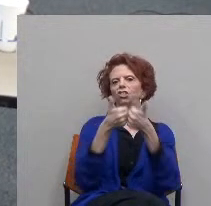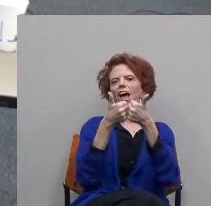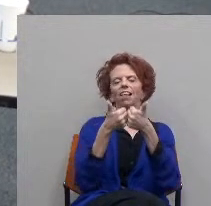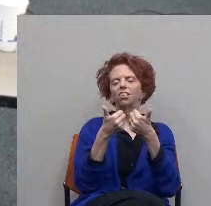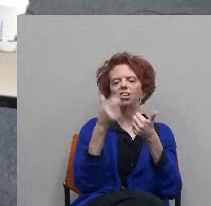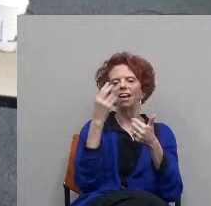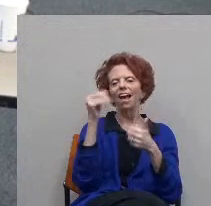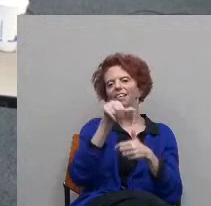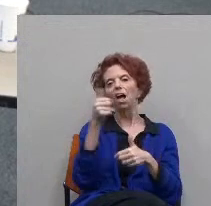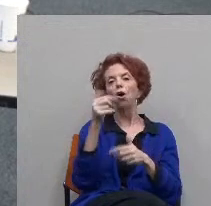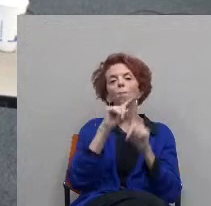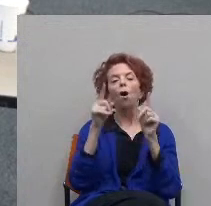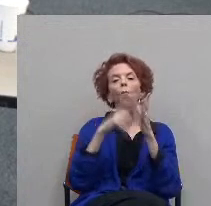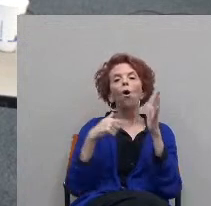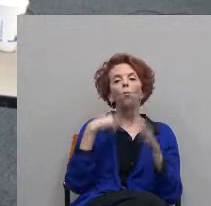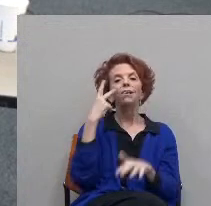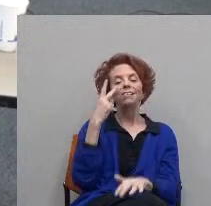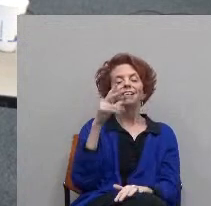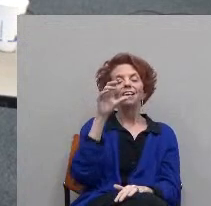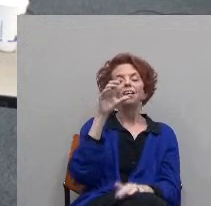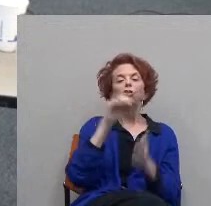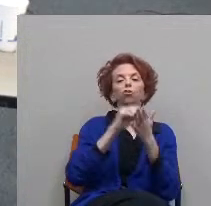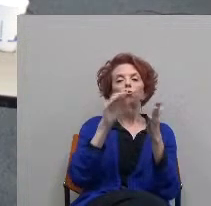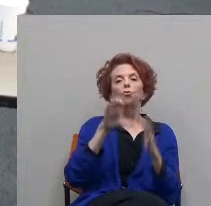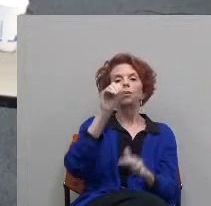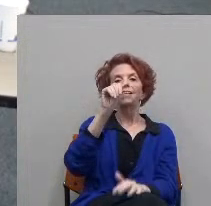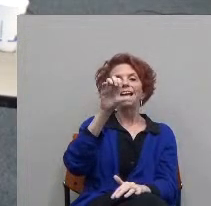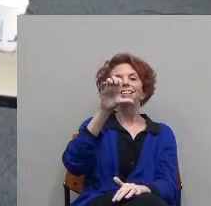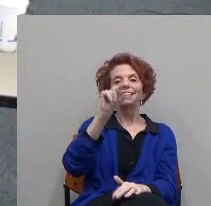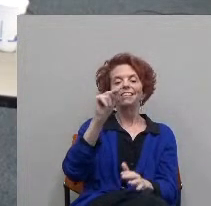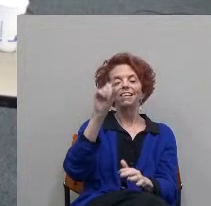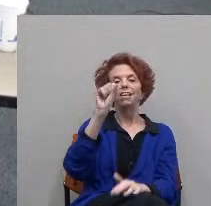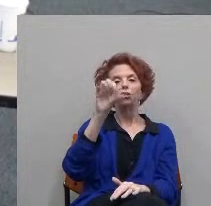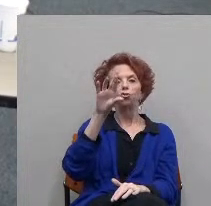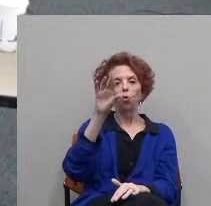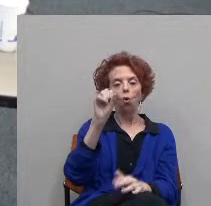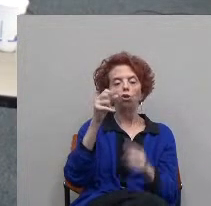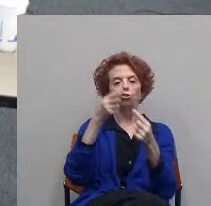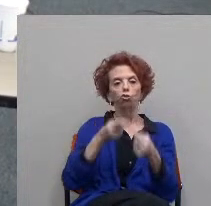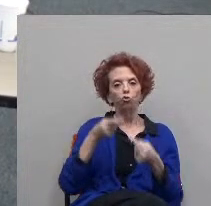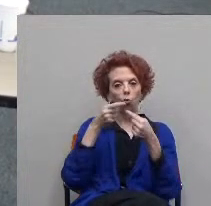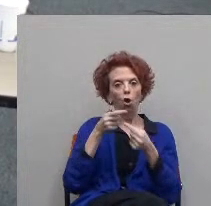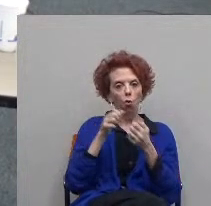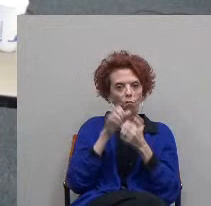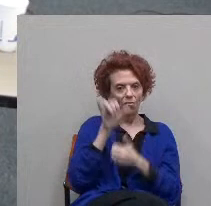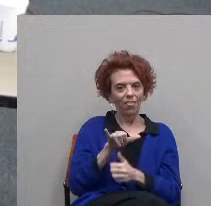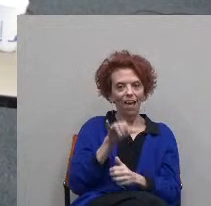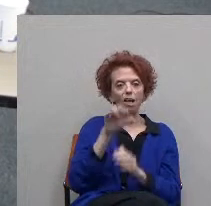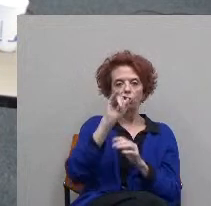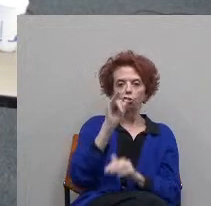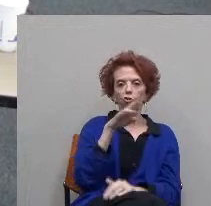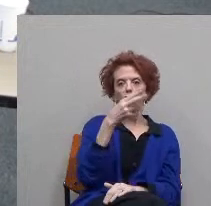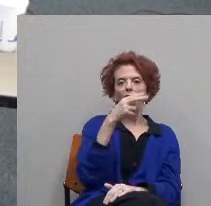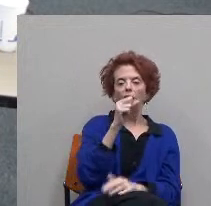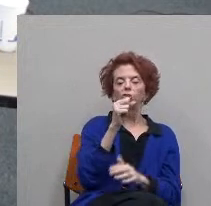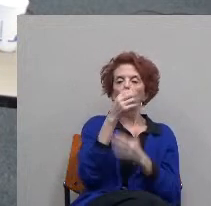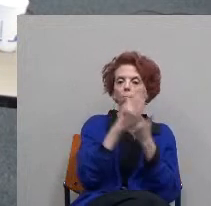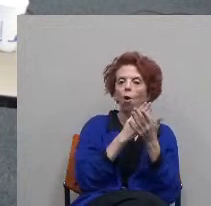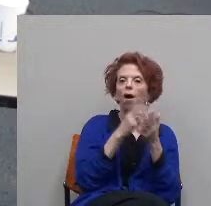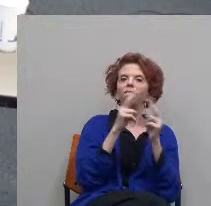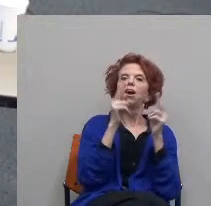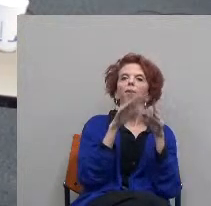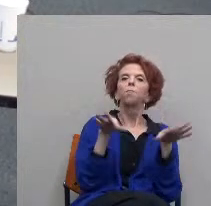others. But what we're seeing is our students' ACT scores struggle from this. So that junior high piece is really, really important with